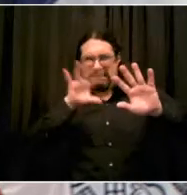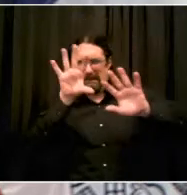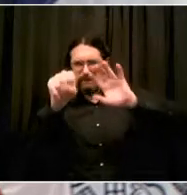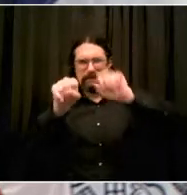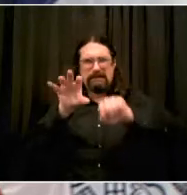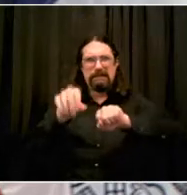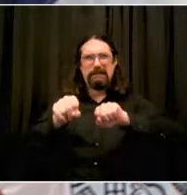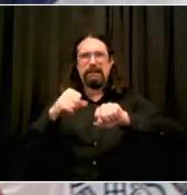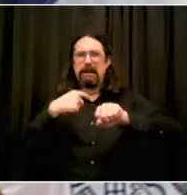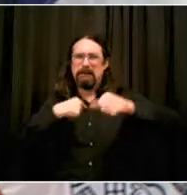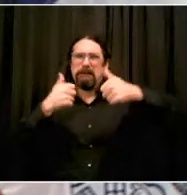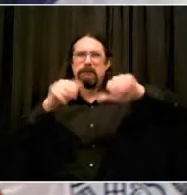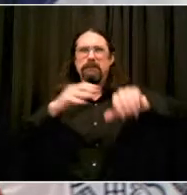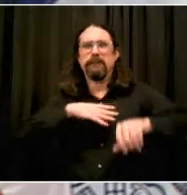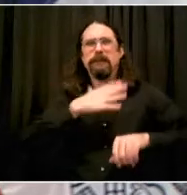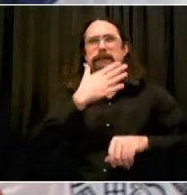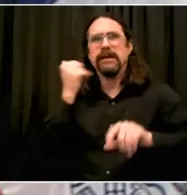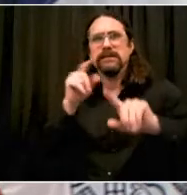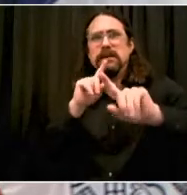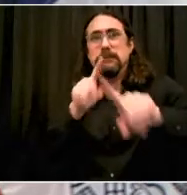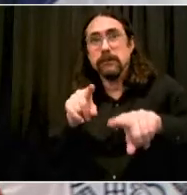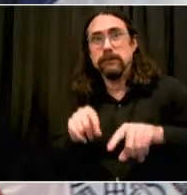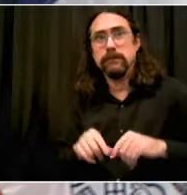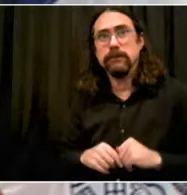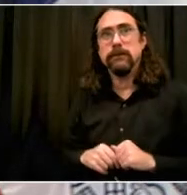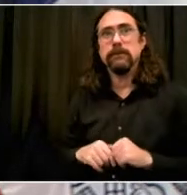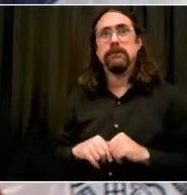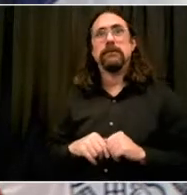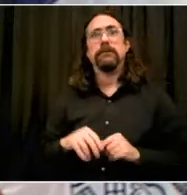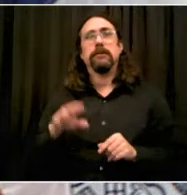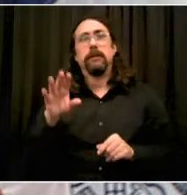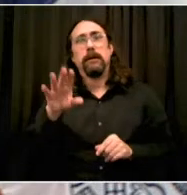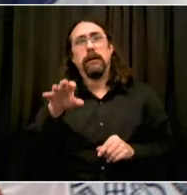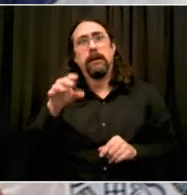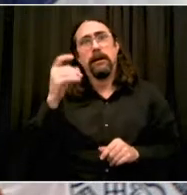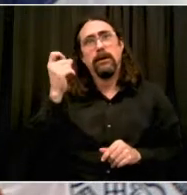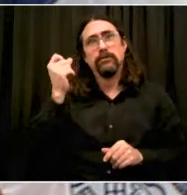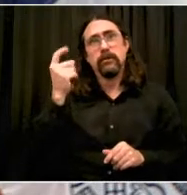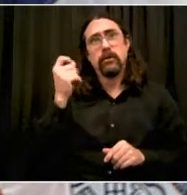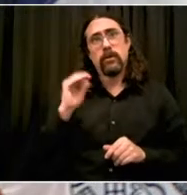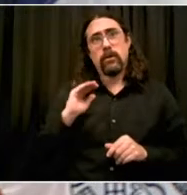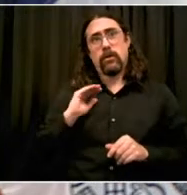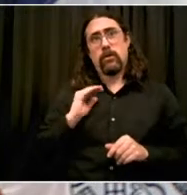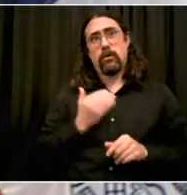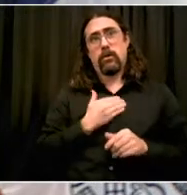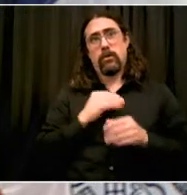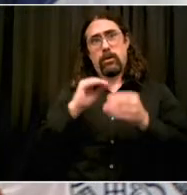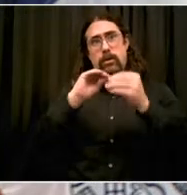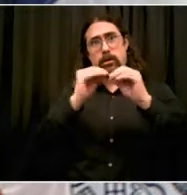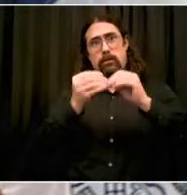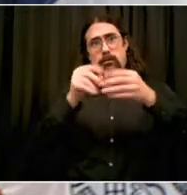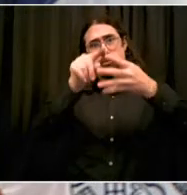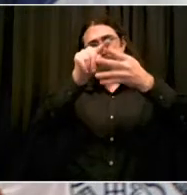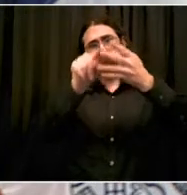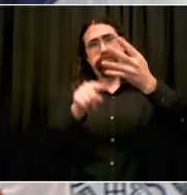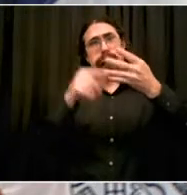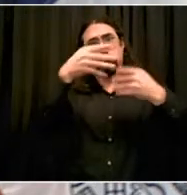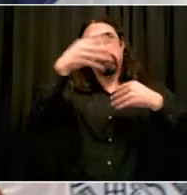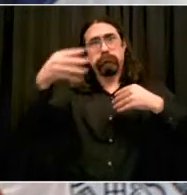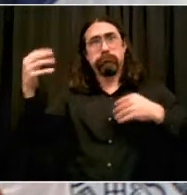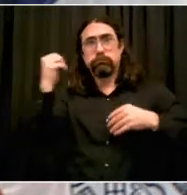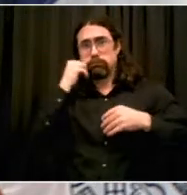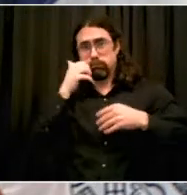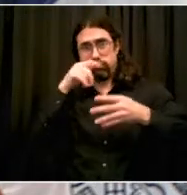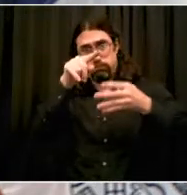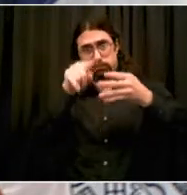stretch. You're exactly right that even when we provide a morning update, there still is information that